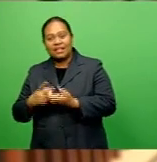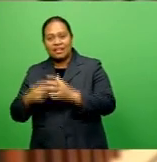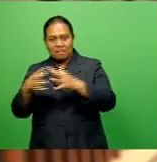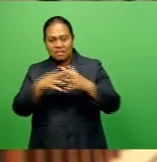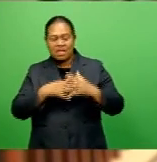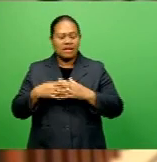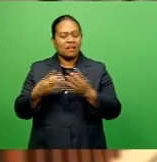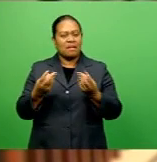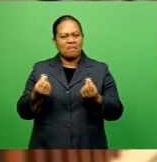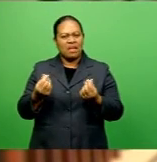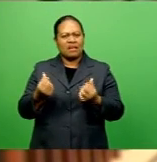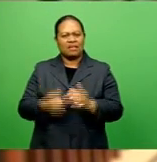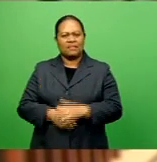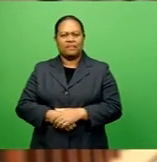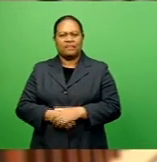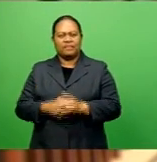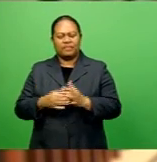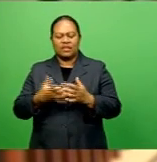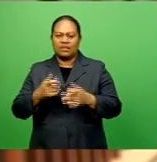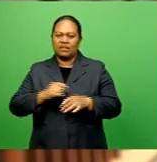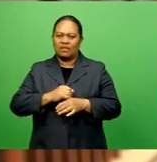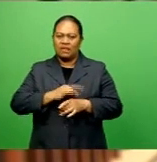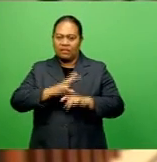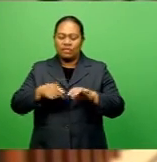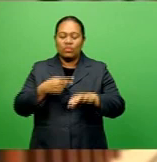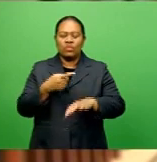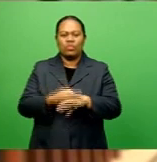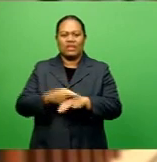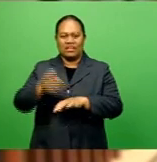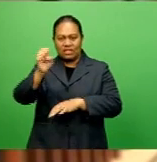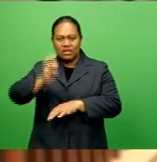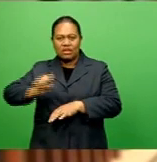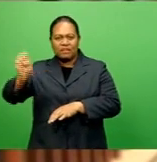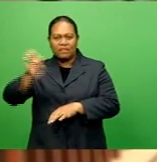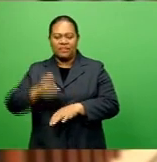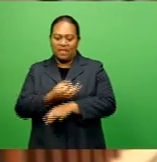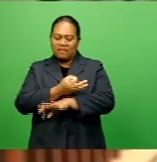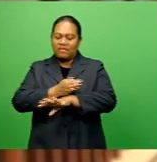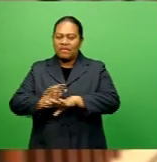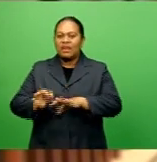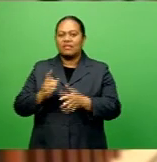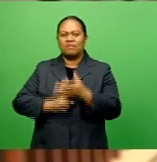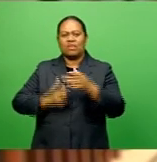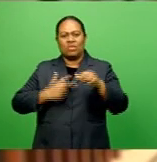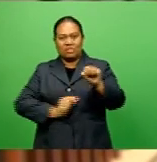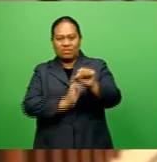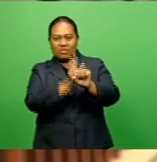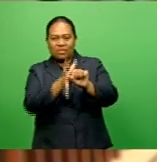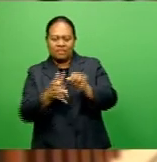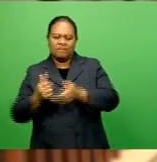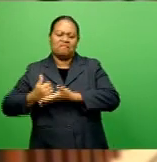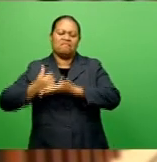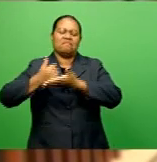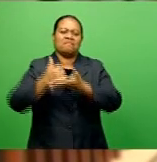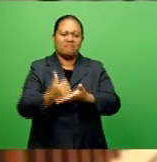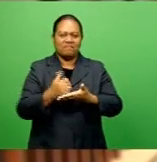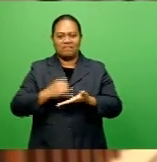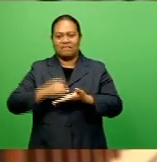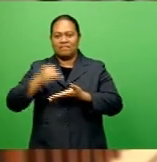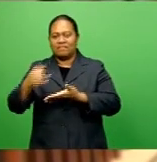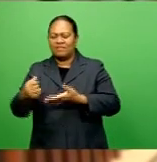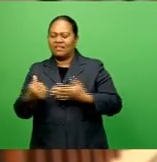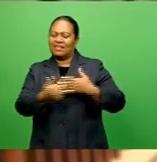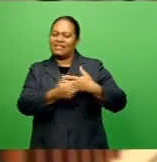dollar held ground. Weak economic data from Europe and fresh worries about the coronavirus supported investor demand for